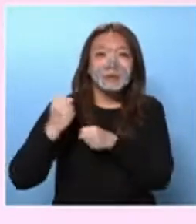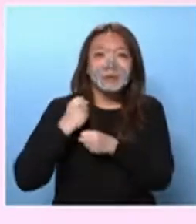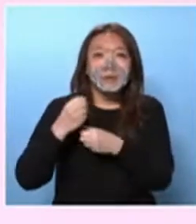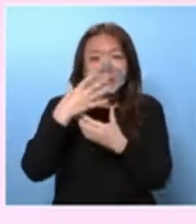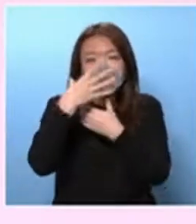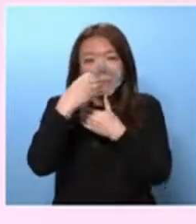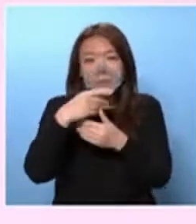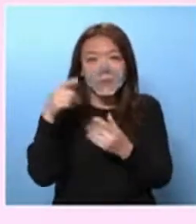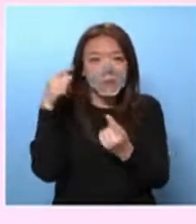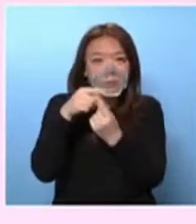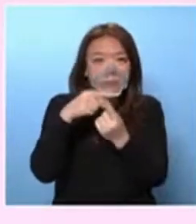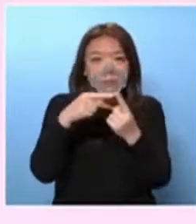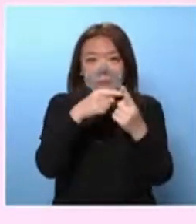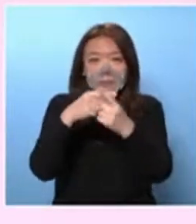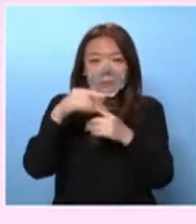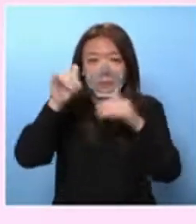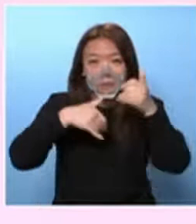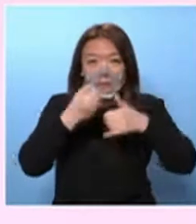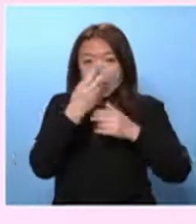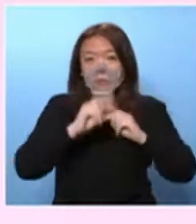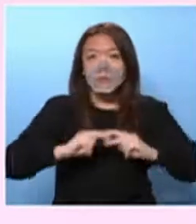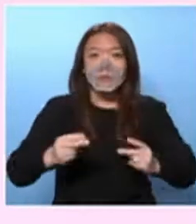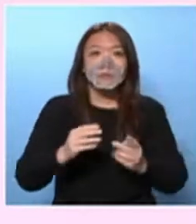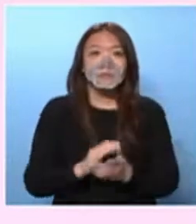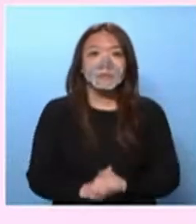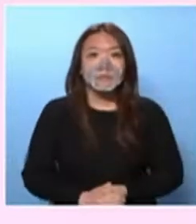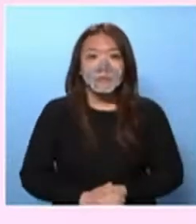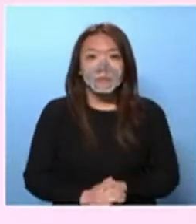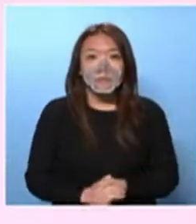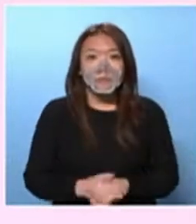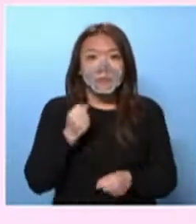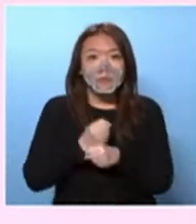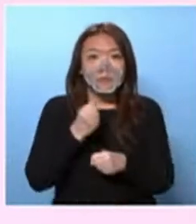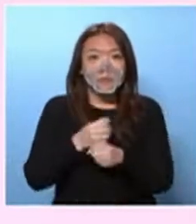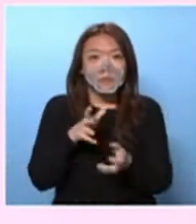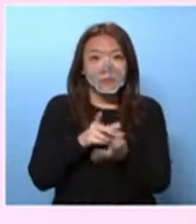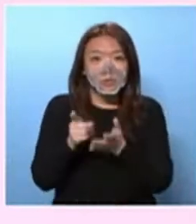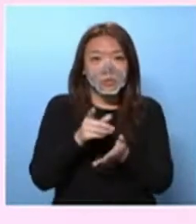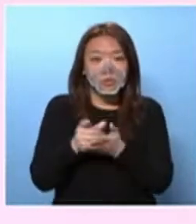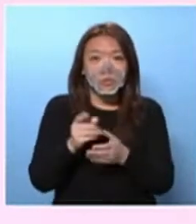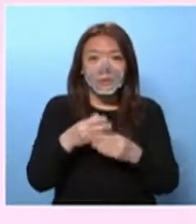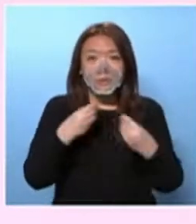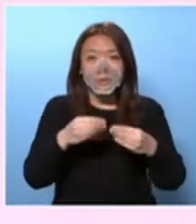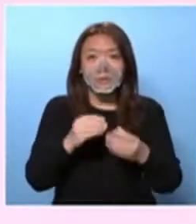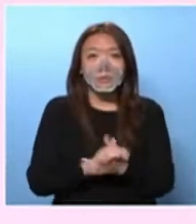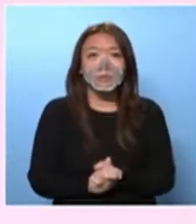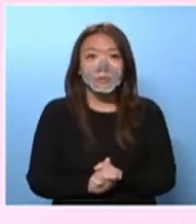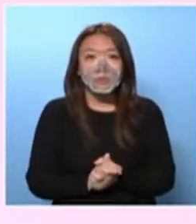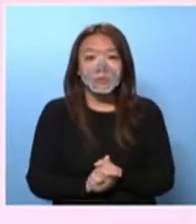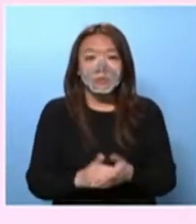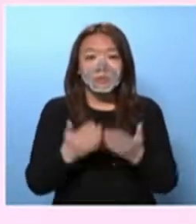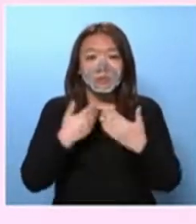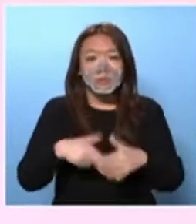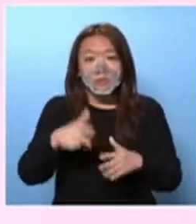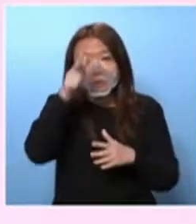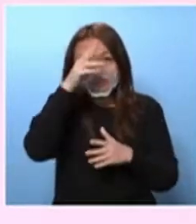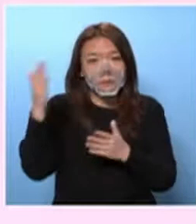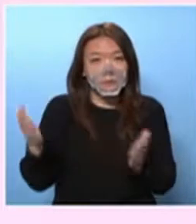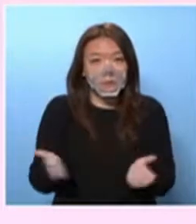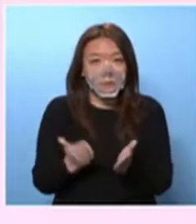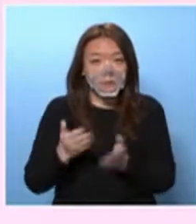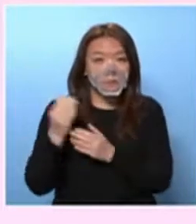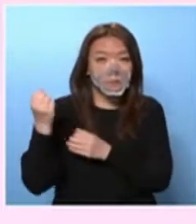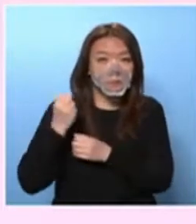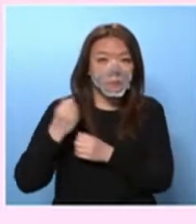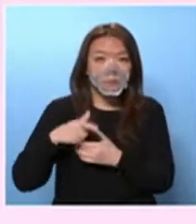dispute resolution services in future, and attract more targeted talents to Hong Kong. Vocational and professional education and training.